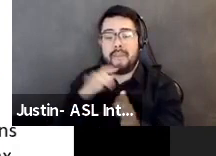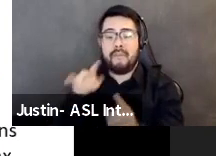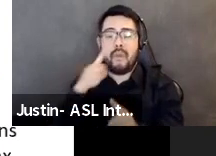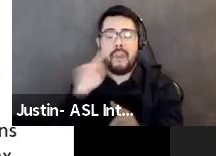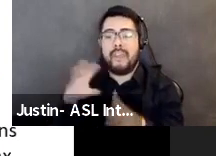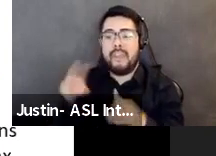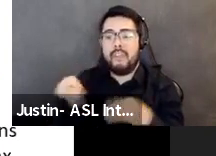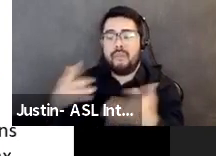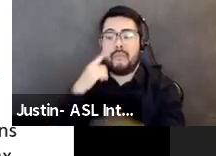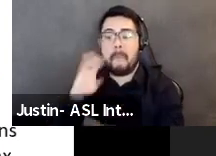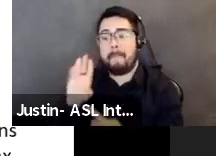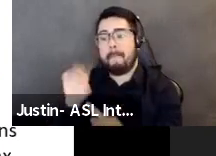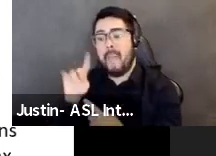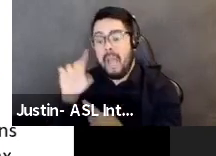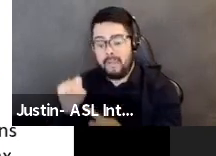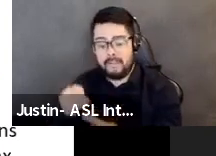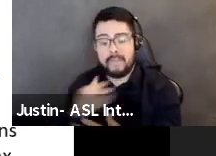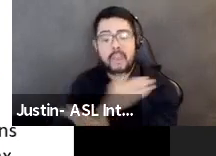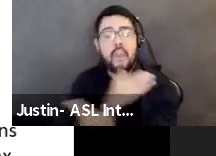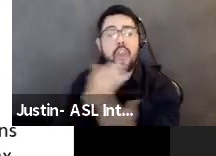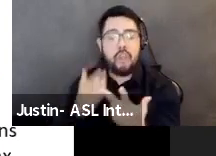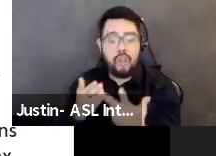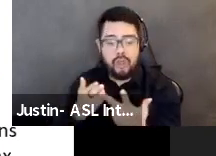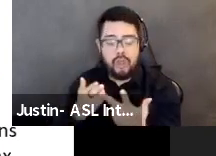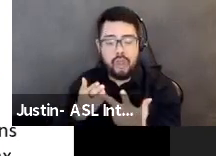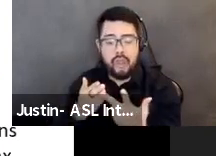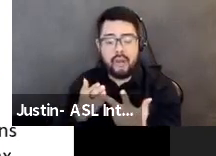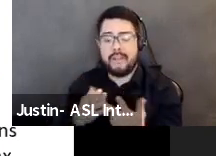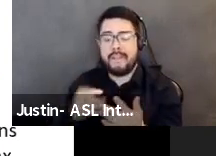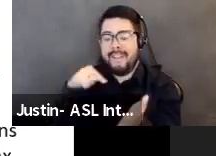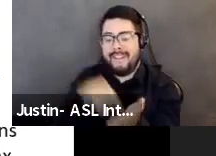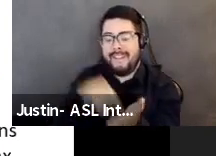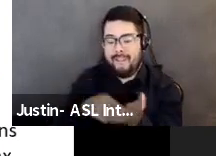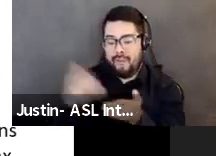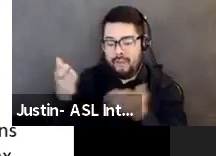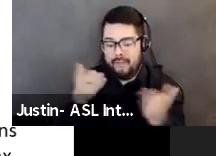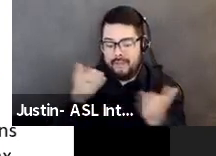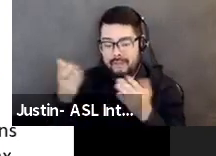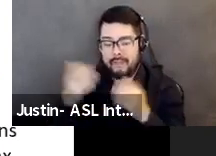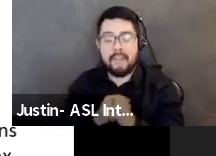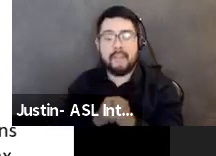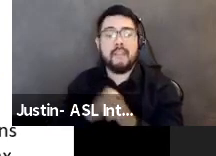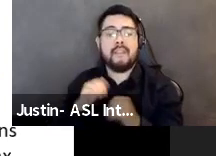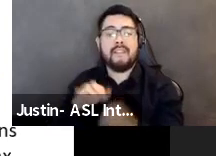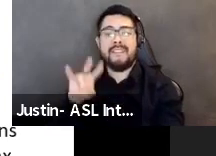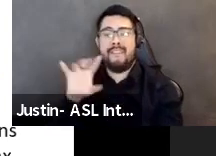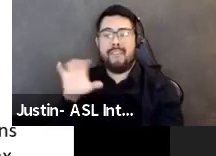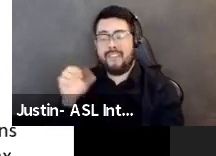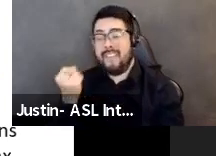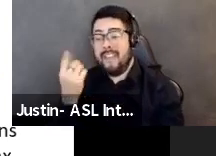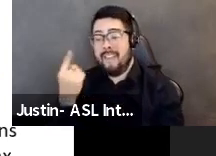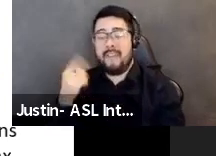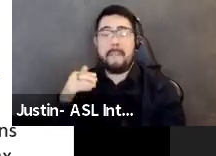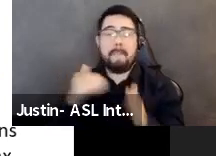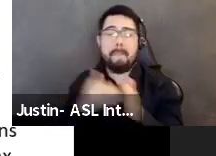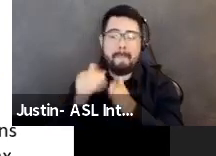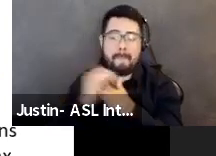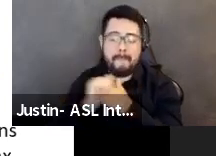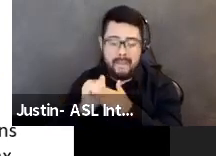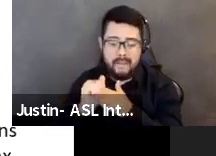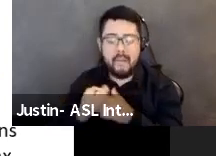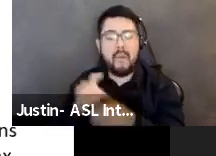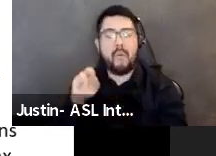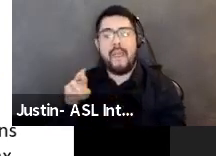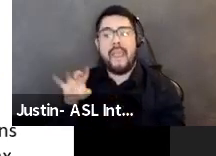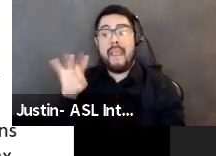bonds the third component of the budget is the debt service budget which is 711 million dollars as proposed or eight percent